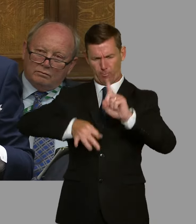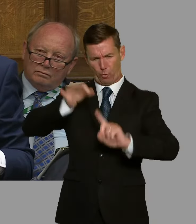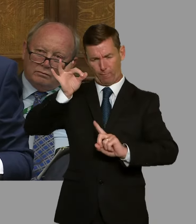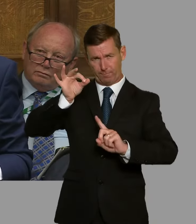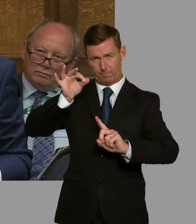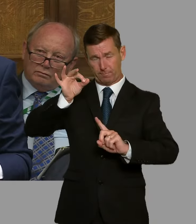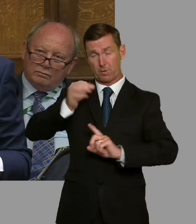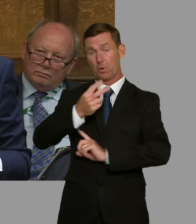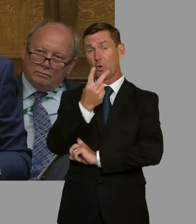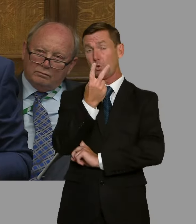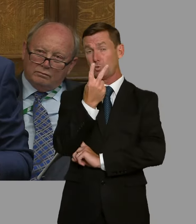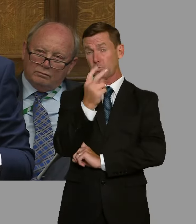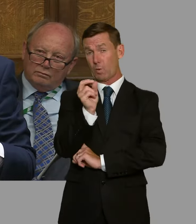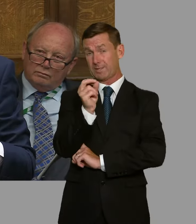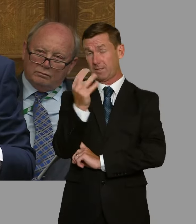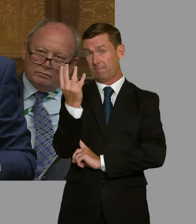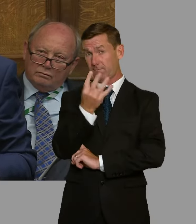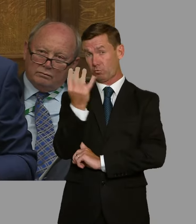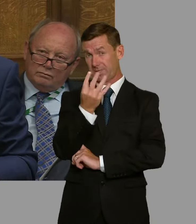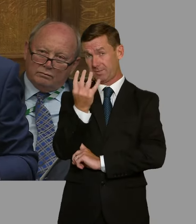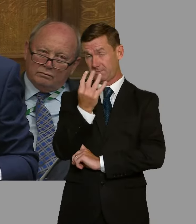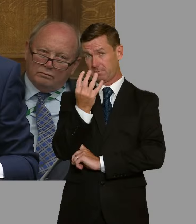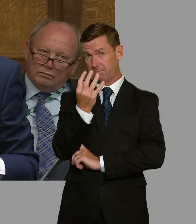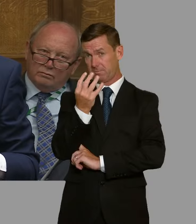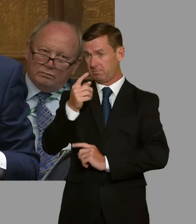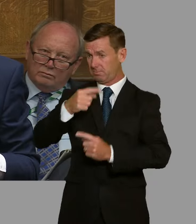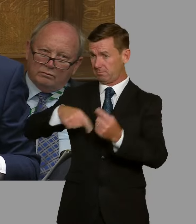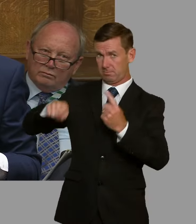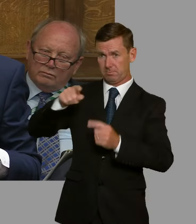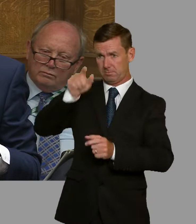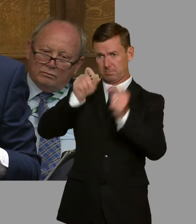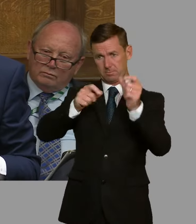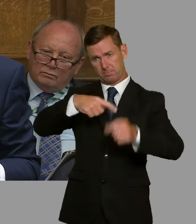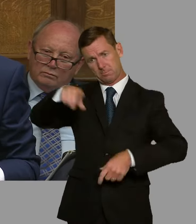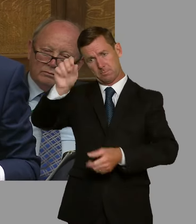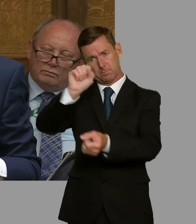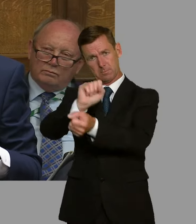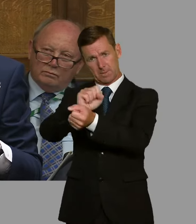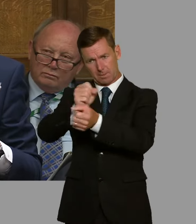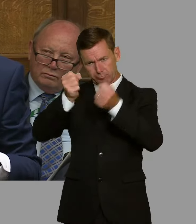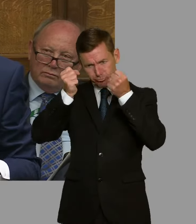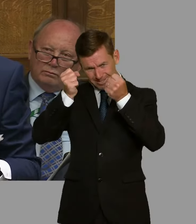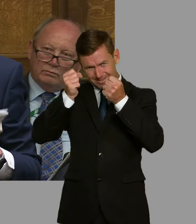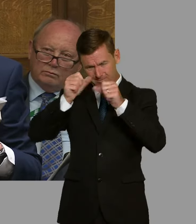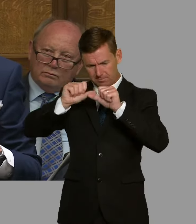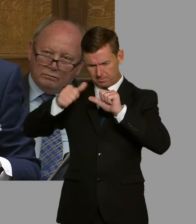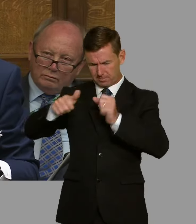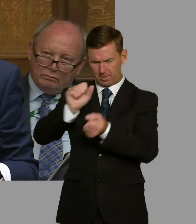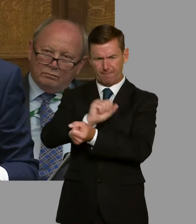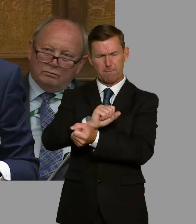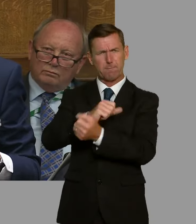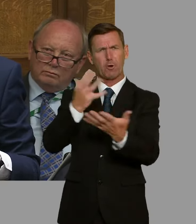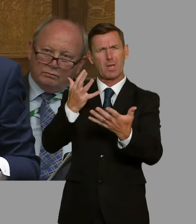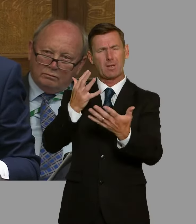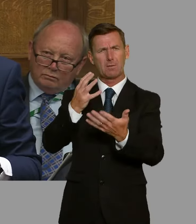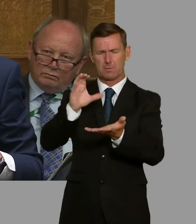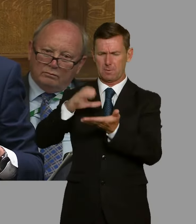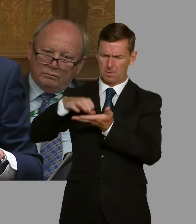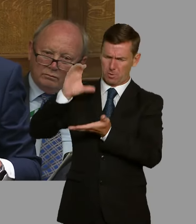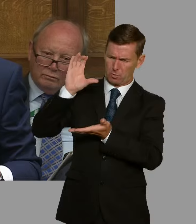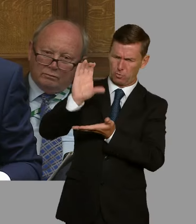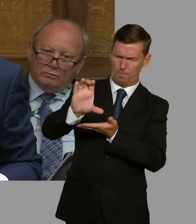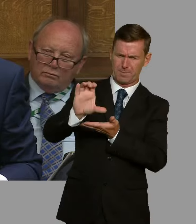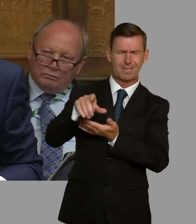been wrongly imprisoned and then exonerated were only allowed compensation if they could prove their innocence